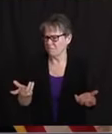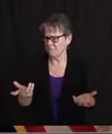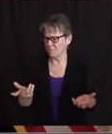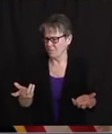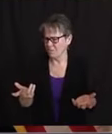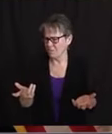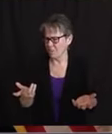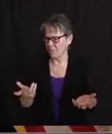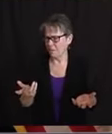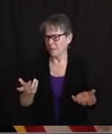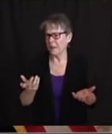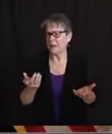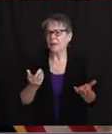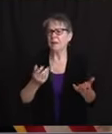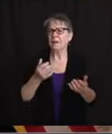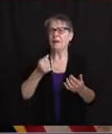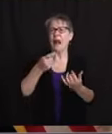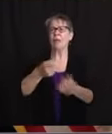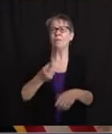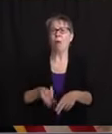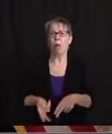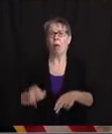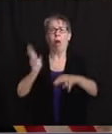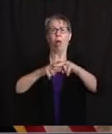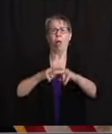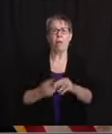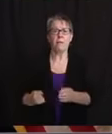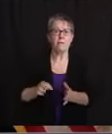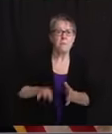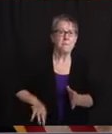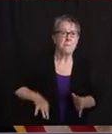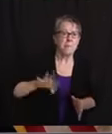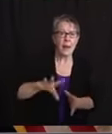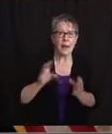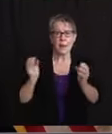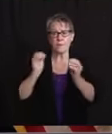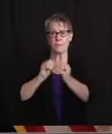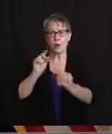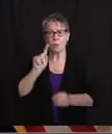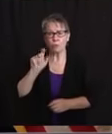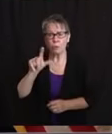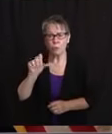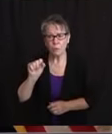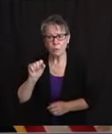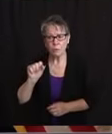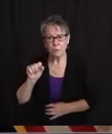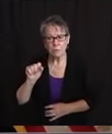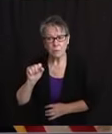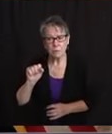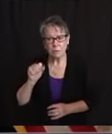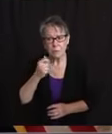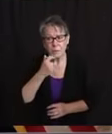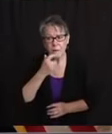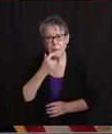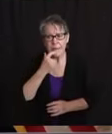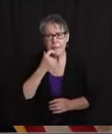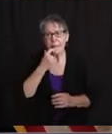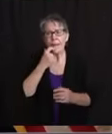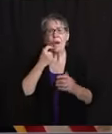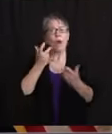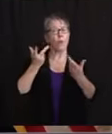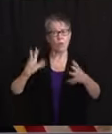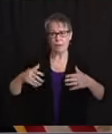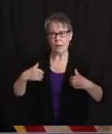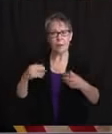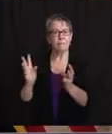that nobody could attend, that was sort of brushed aside. And now, all of a sudden, the plan is voted on today, and people